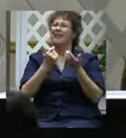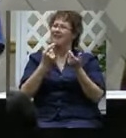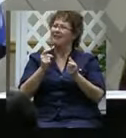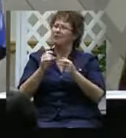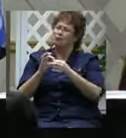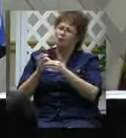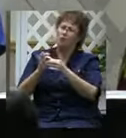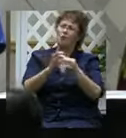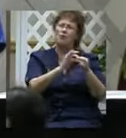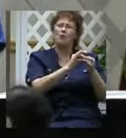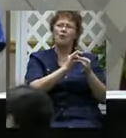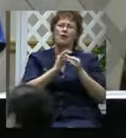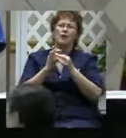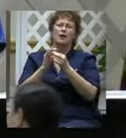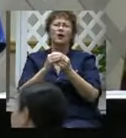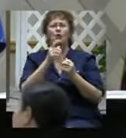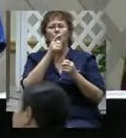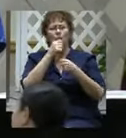for your agency.